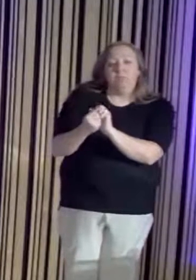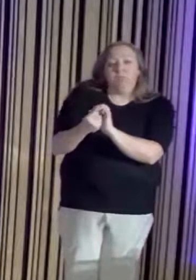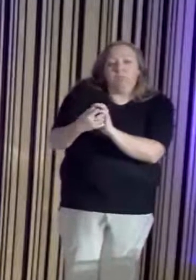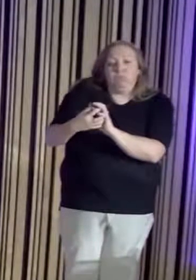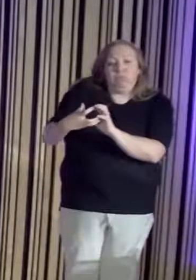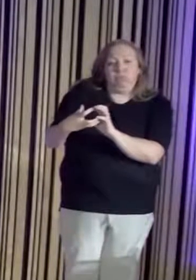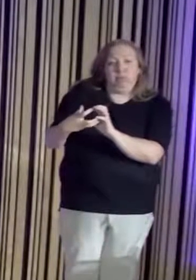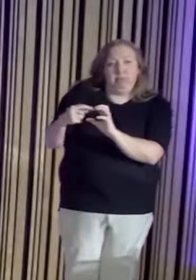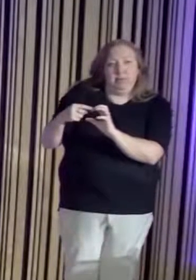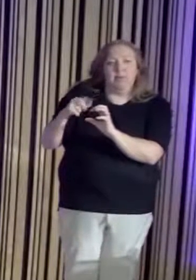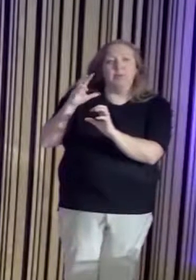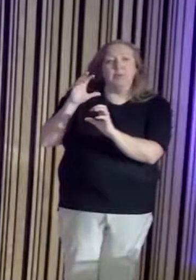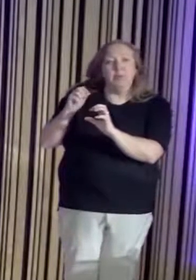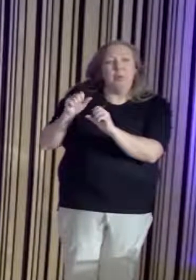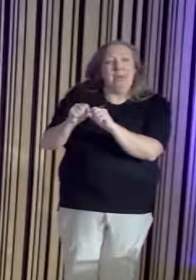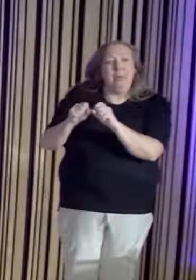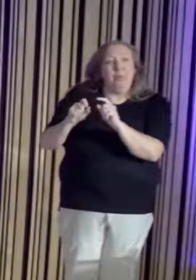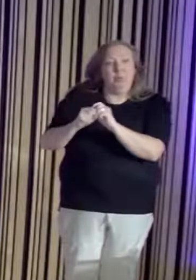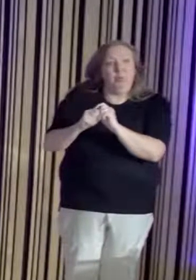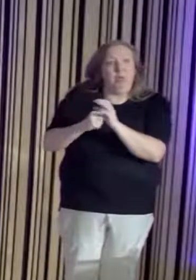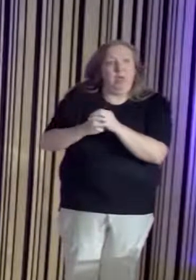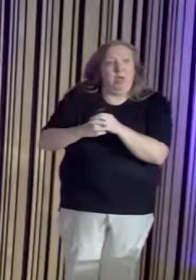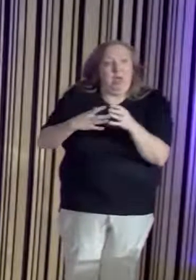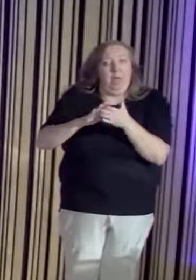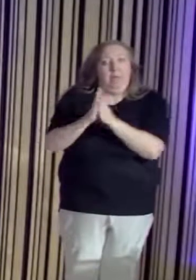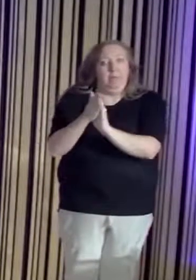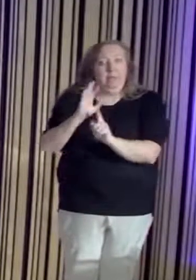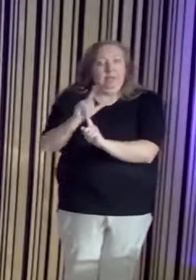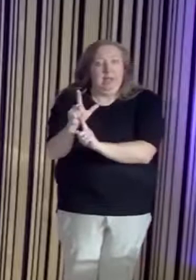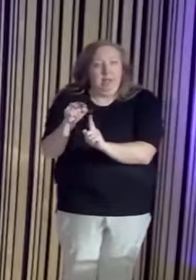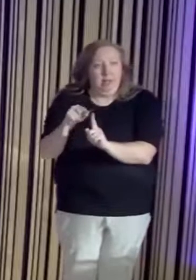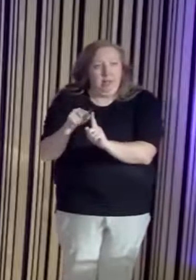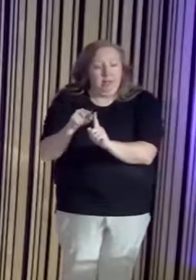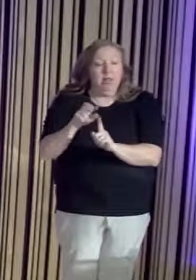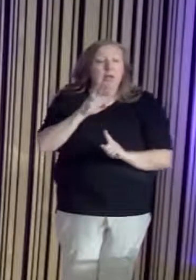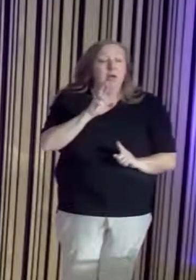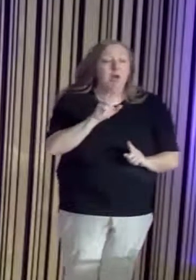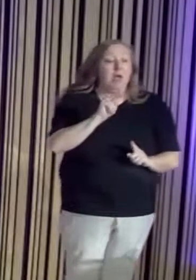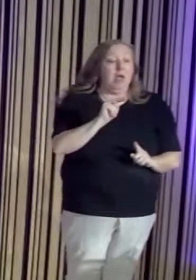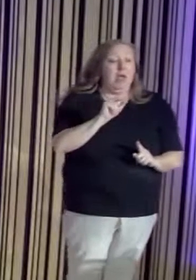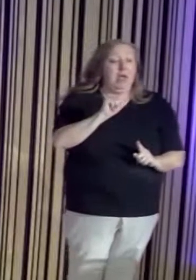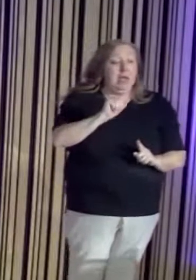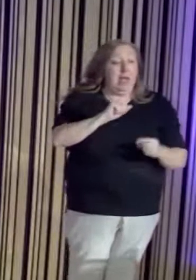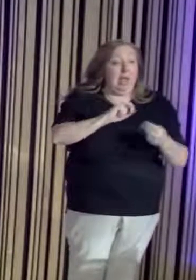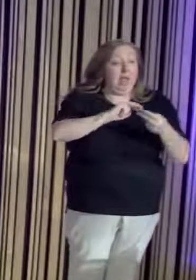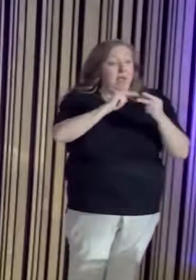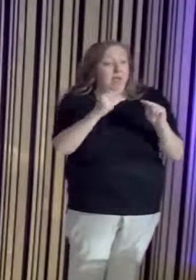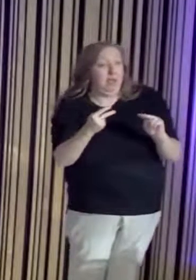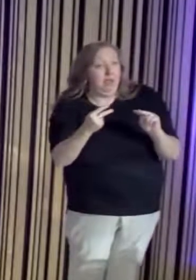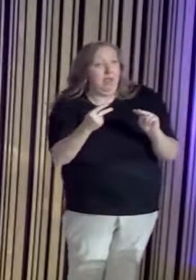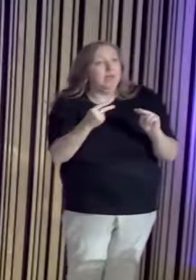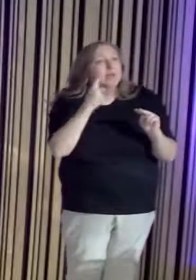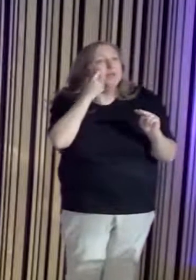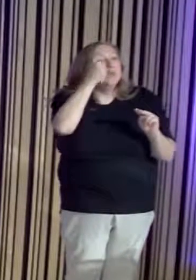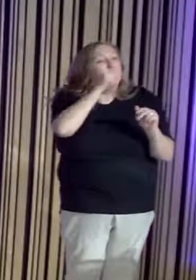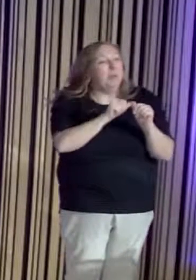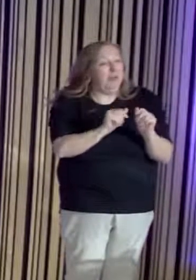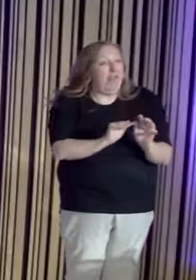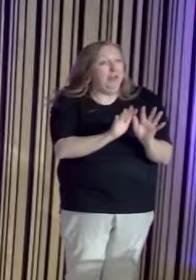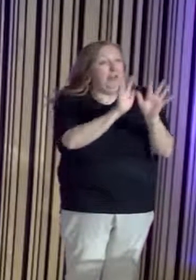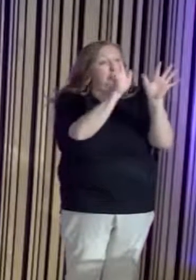features of the Terra Veracruz gave us 3 signals. And one of them was in that tree that they look like they're towards the base